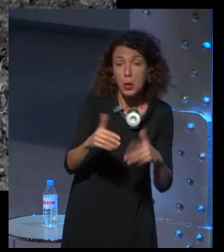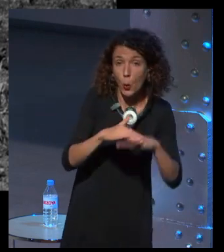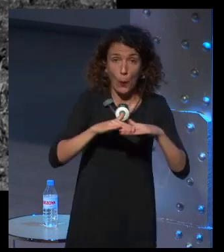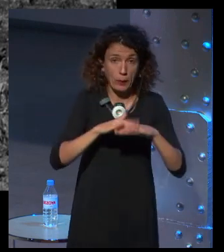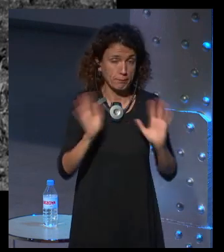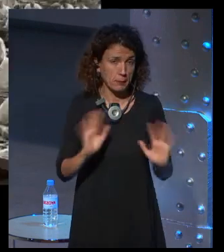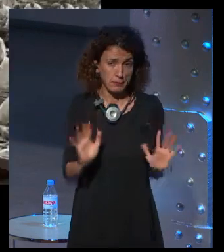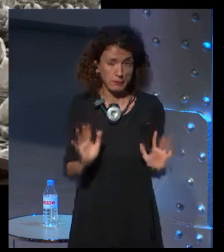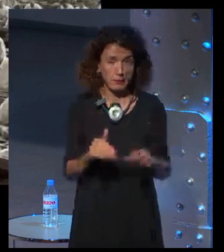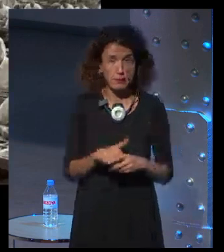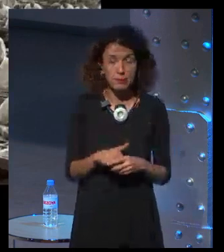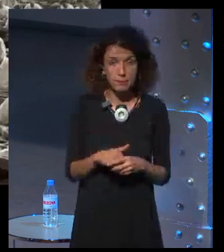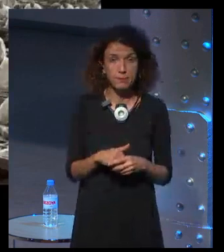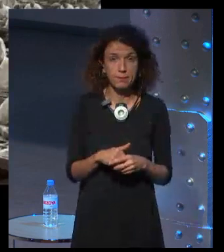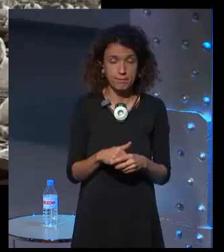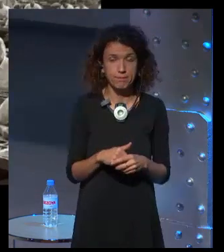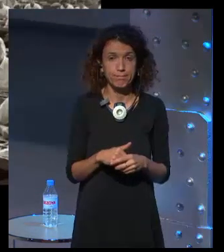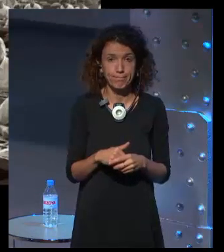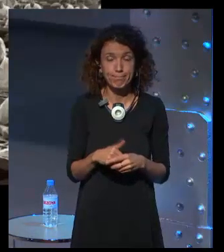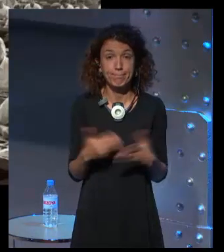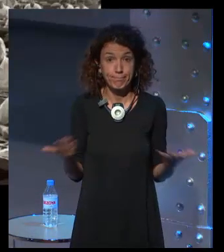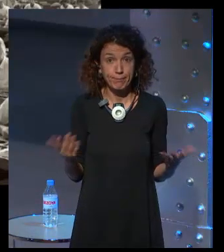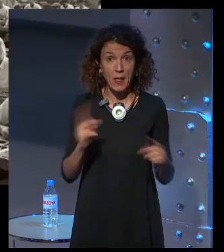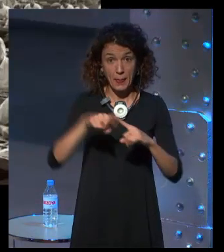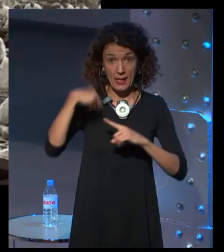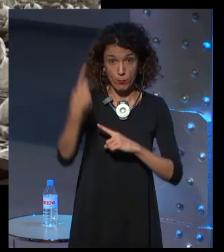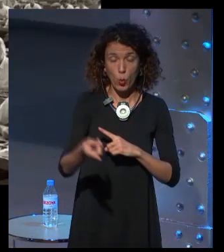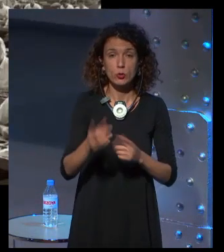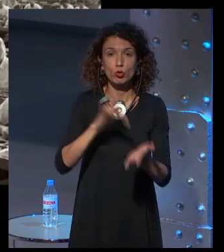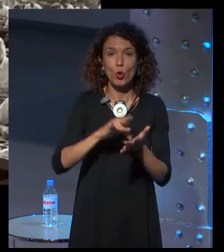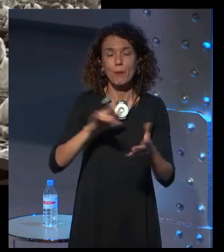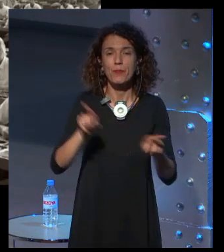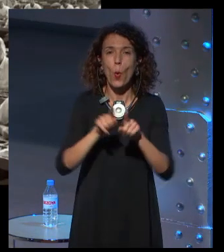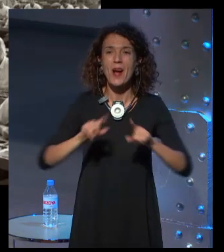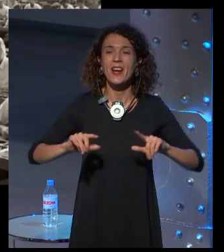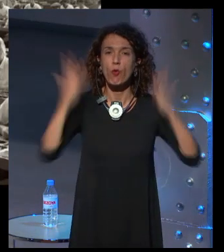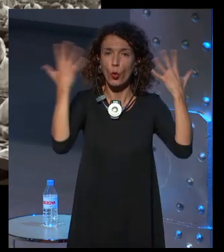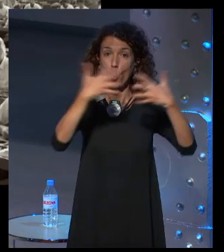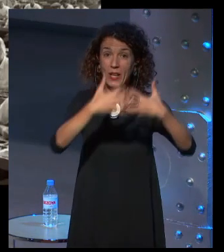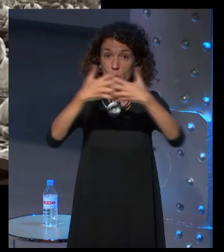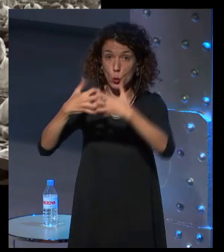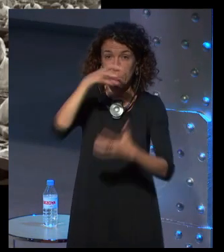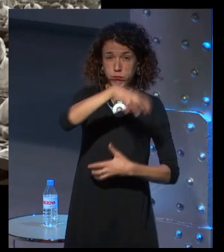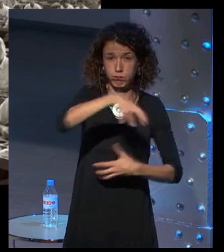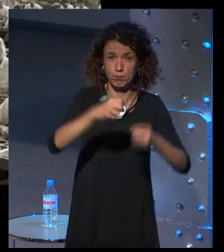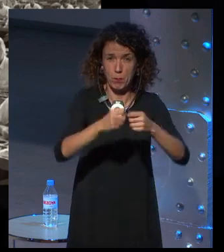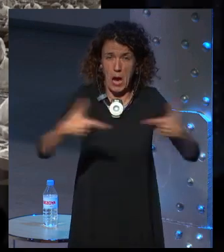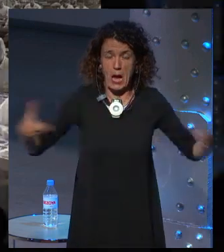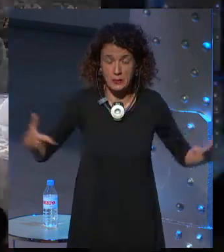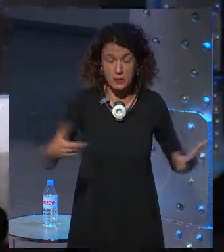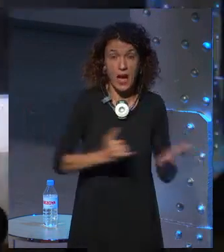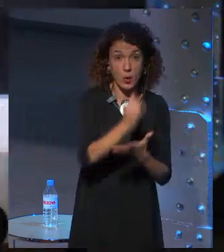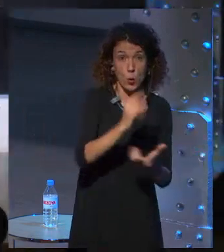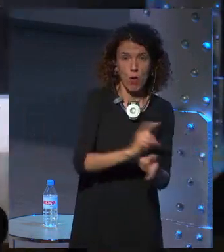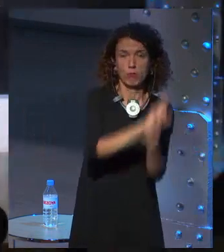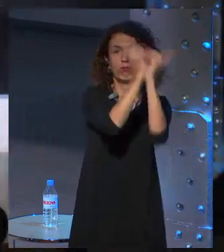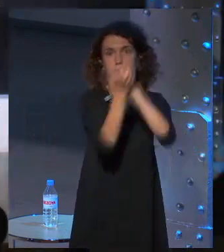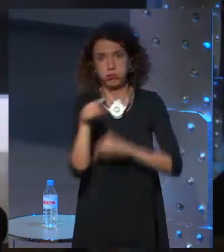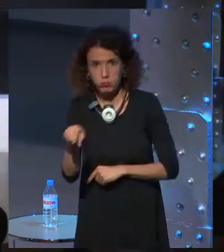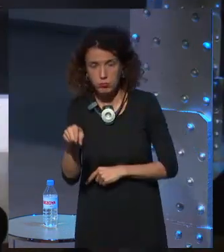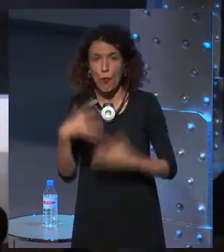And then we had the next industrial revolution, and we moved from agriculture to